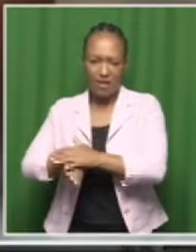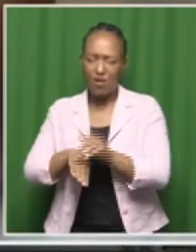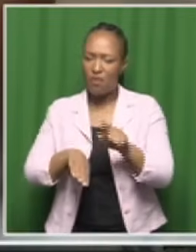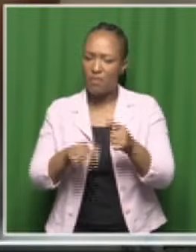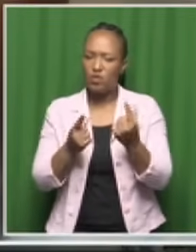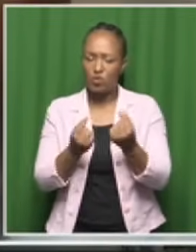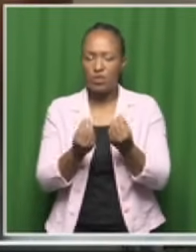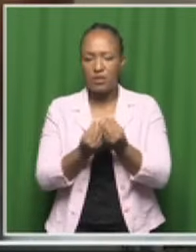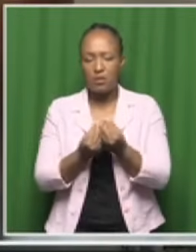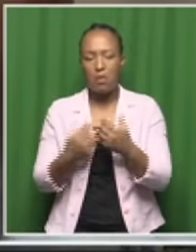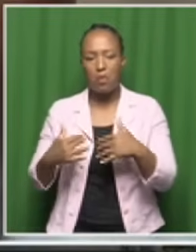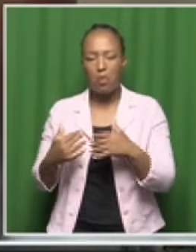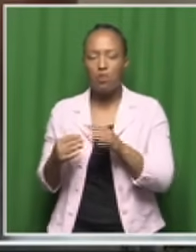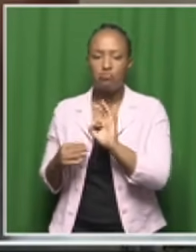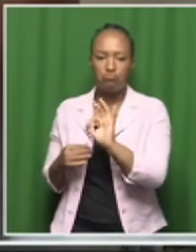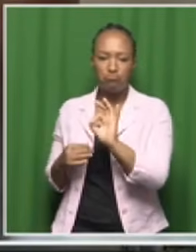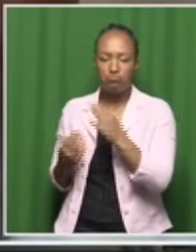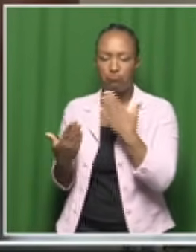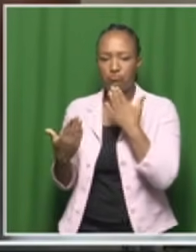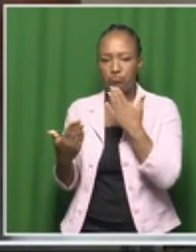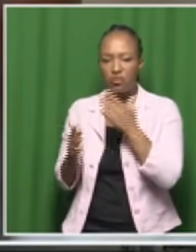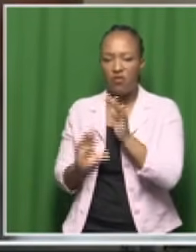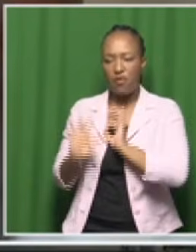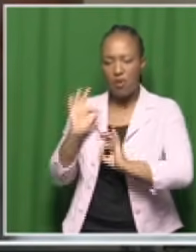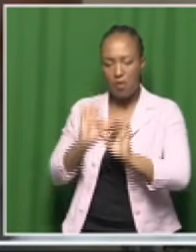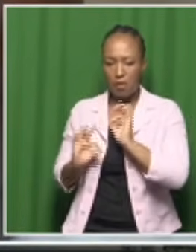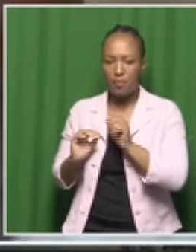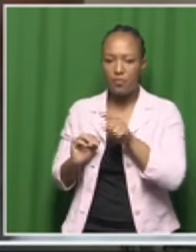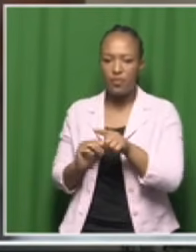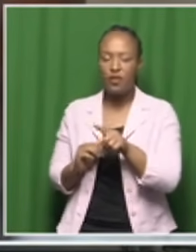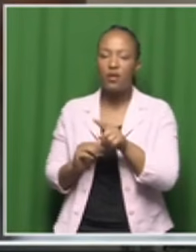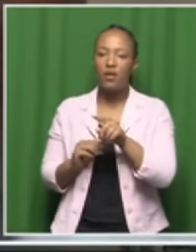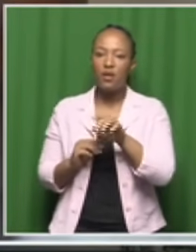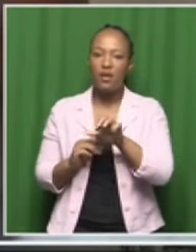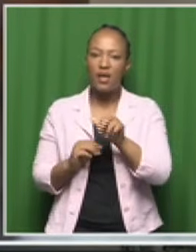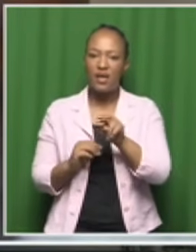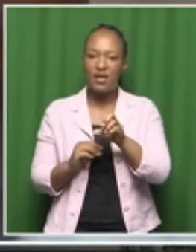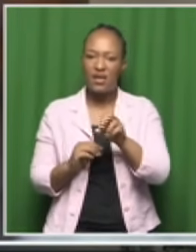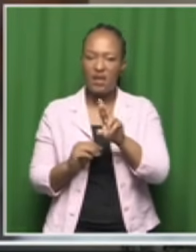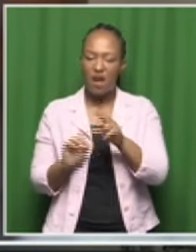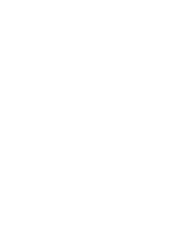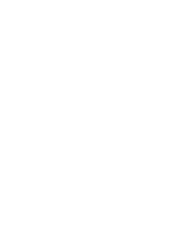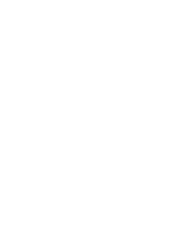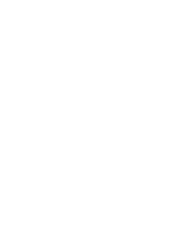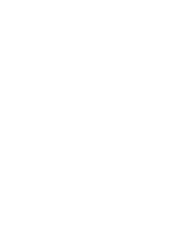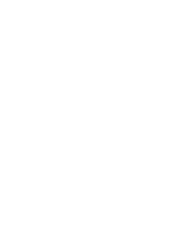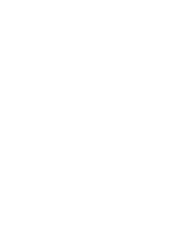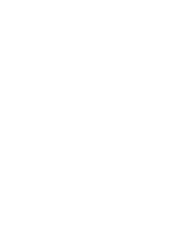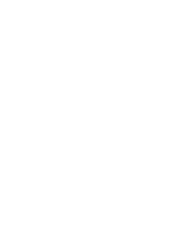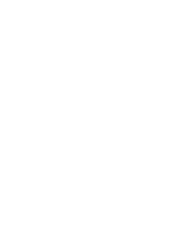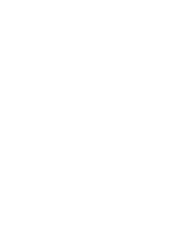Couldn't have said it better. Thank you so much for joining us and for sharing your insights there, Lena. We do appreciate the time.